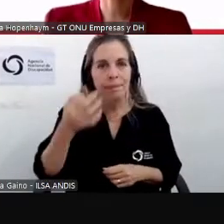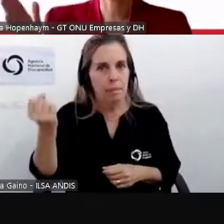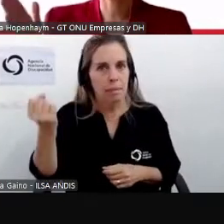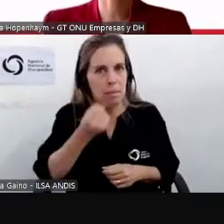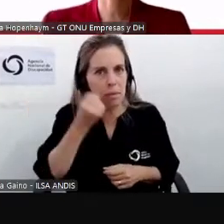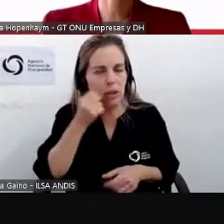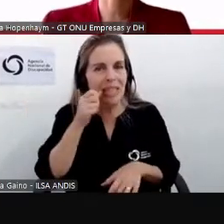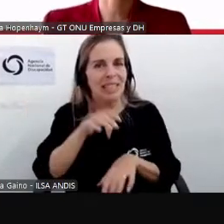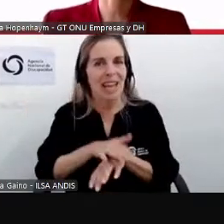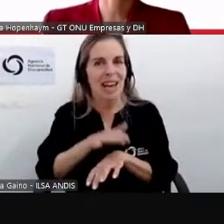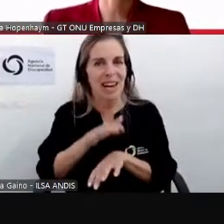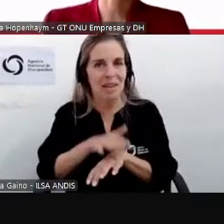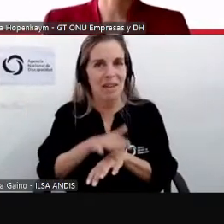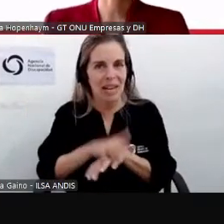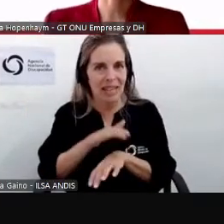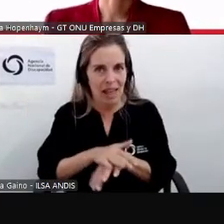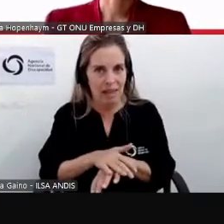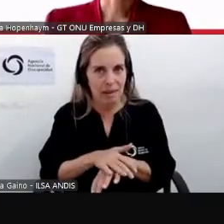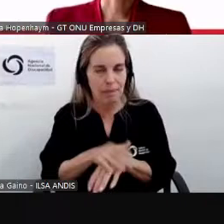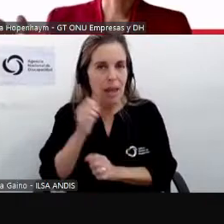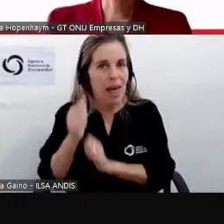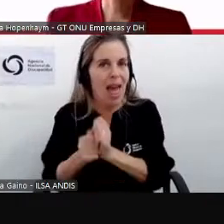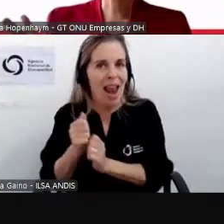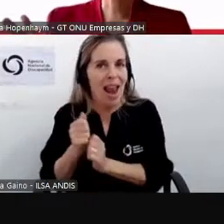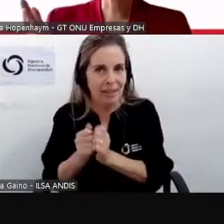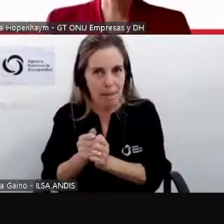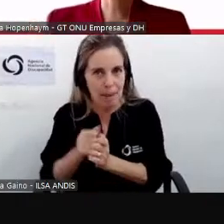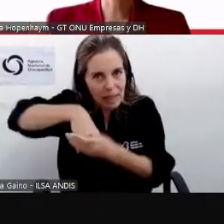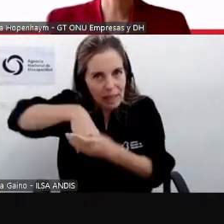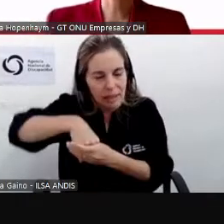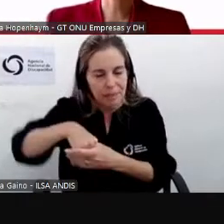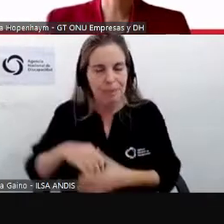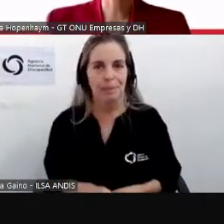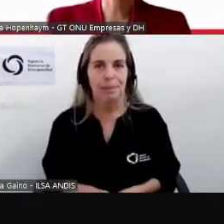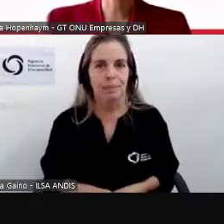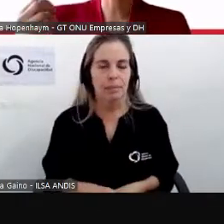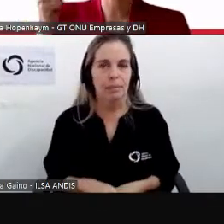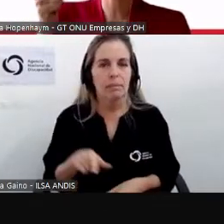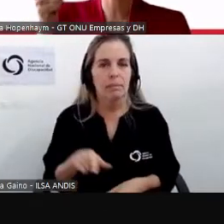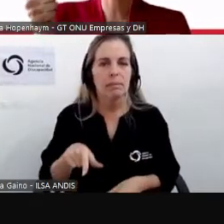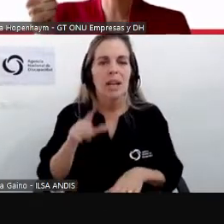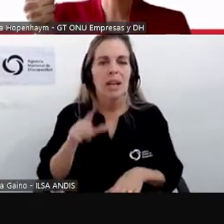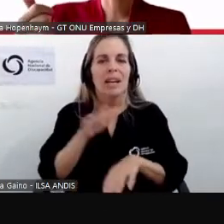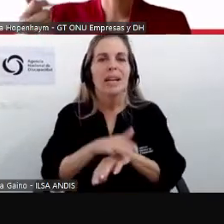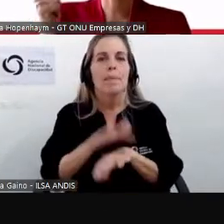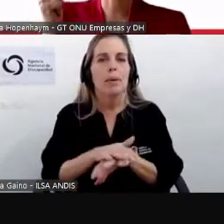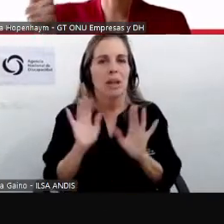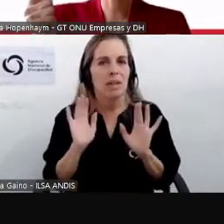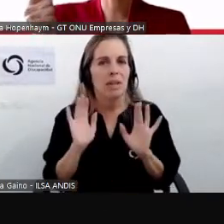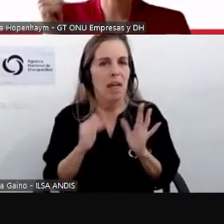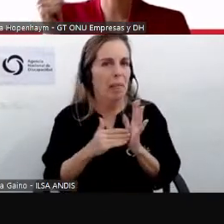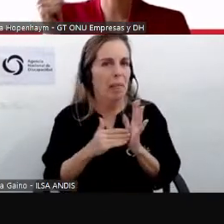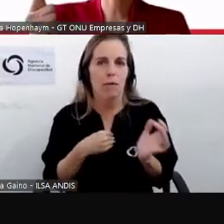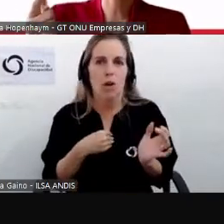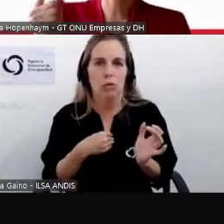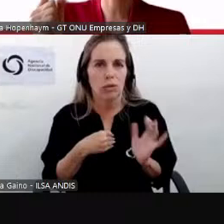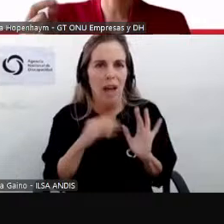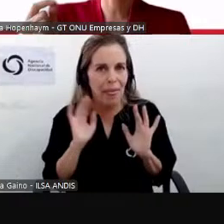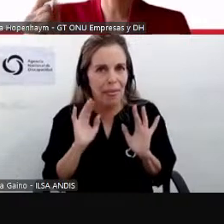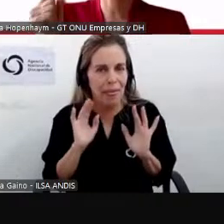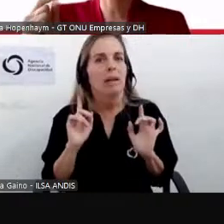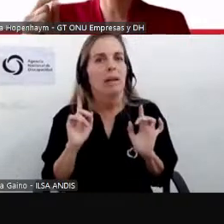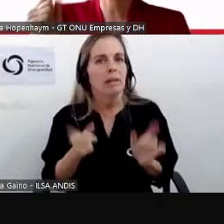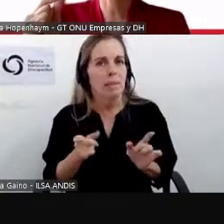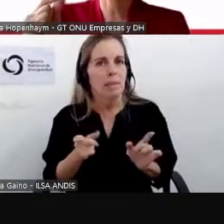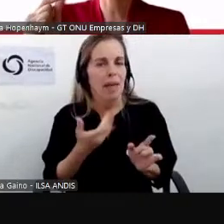also necessary in order for the outside world to gain a better understanding. And we're not only talking about the people affected, but also investors, anyone that has interest in the company, because it's going to be very important for them to have access to these outcomes. And at